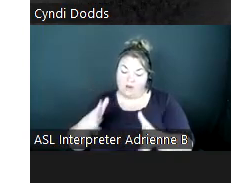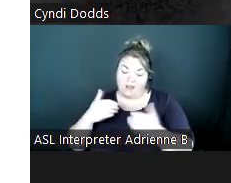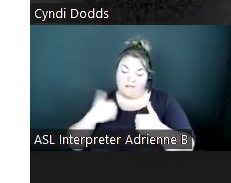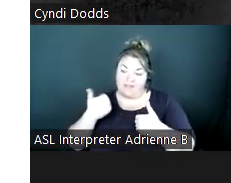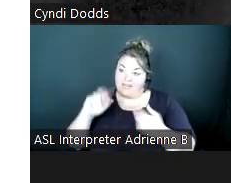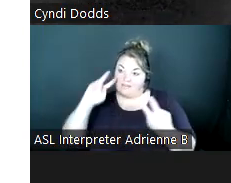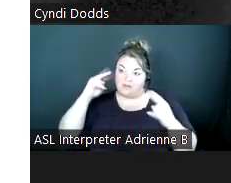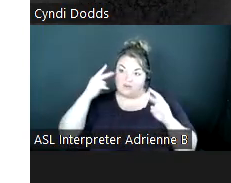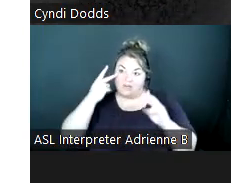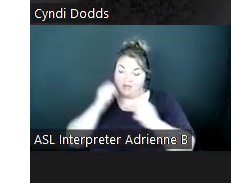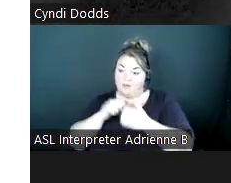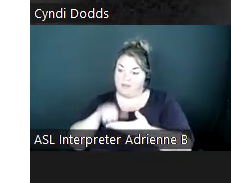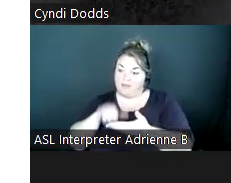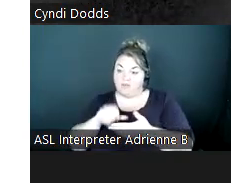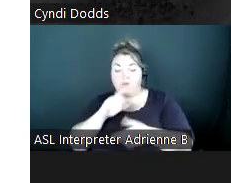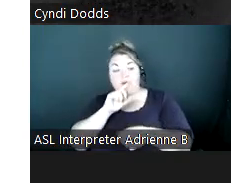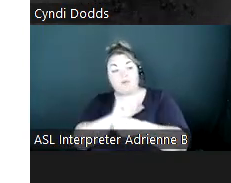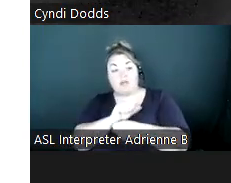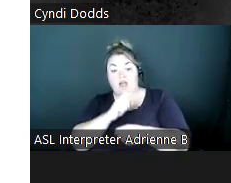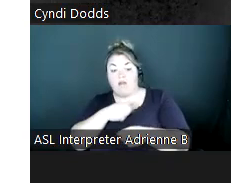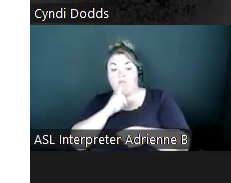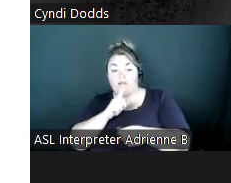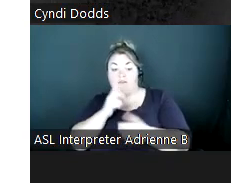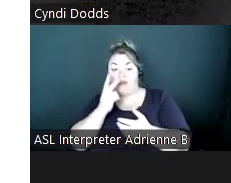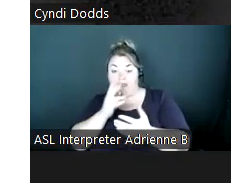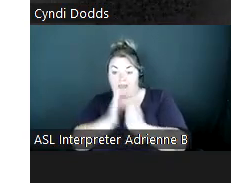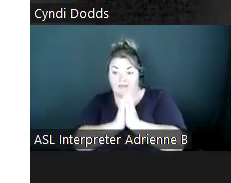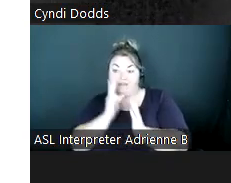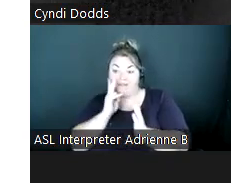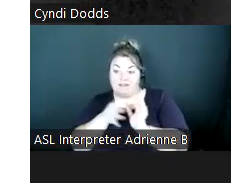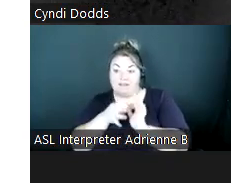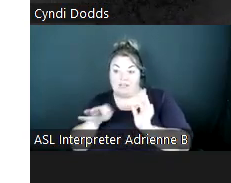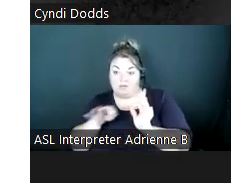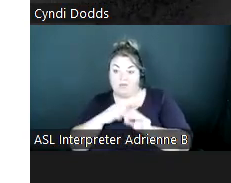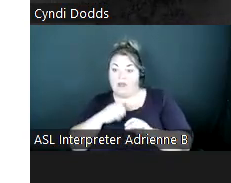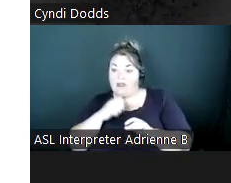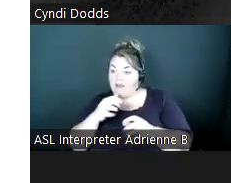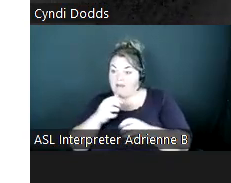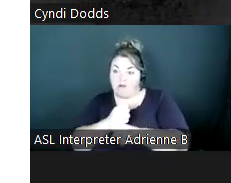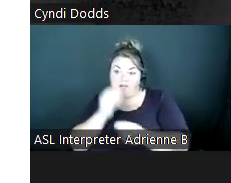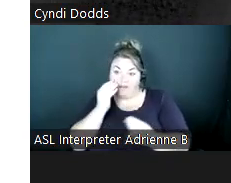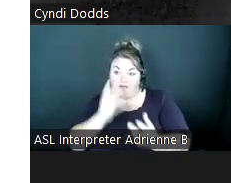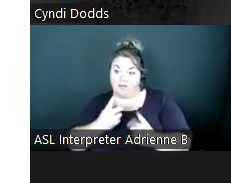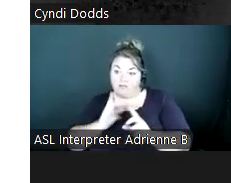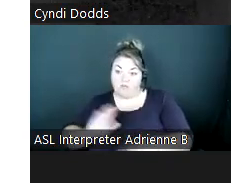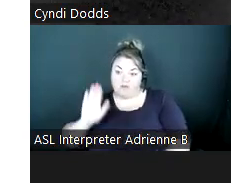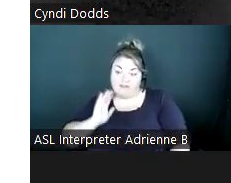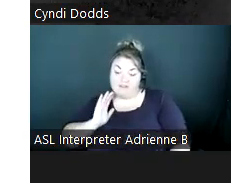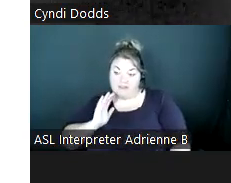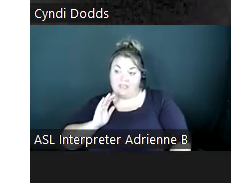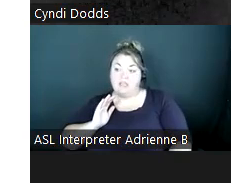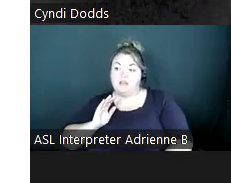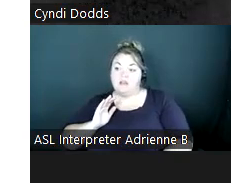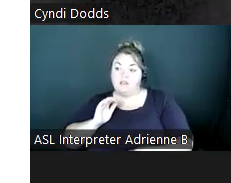that regard. So actually, I was asking to see that language, and I had not gotten the information previously that